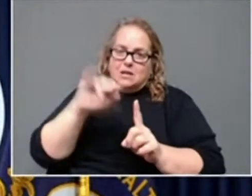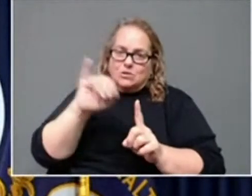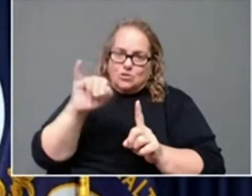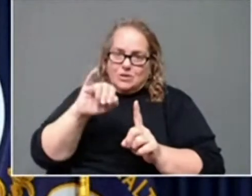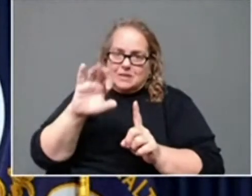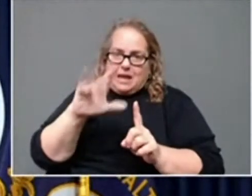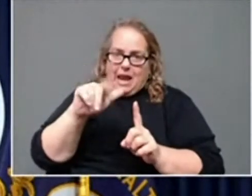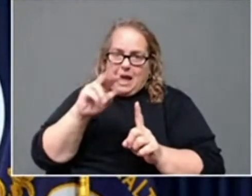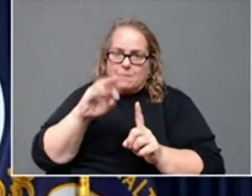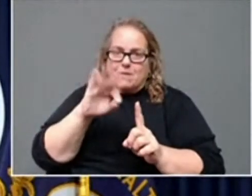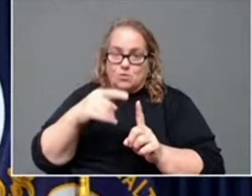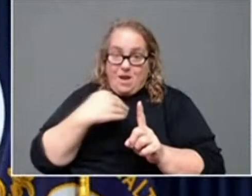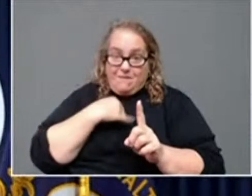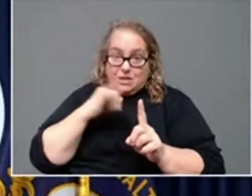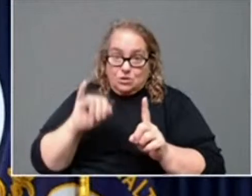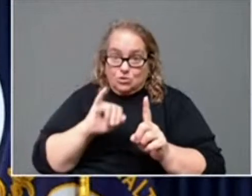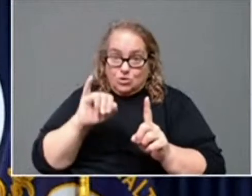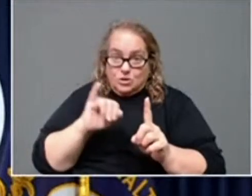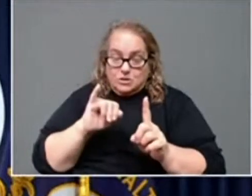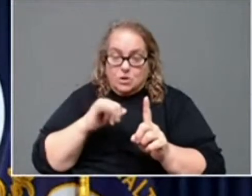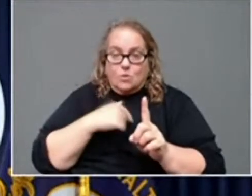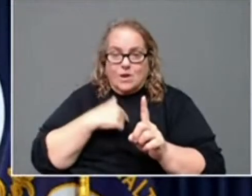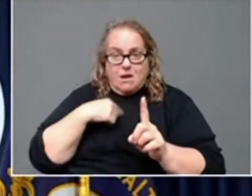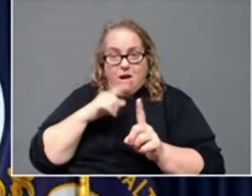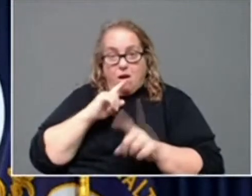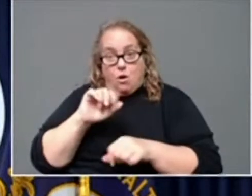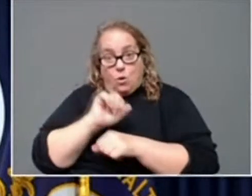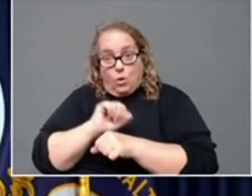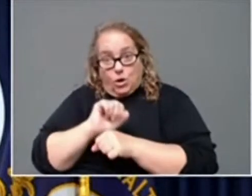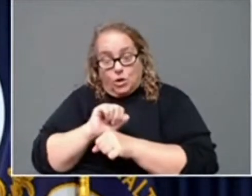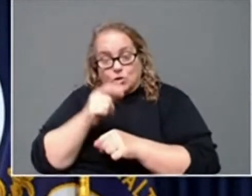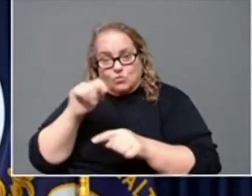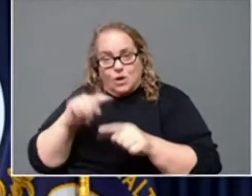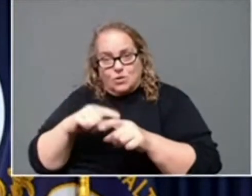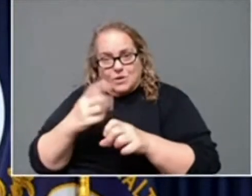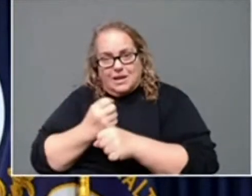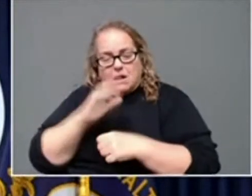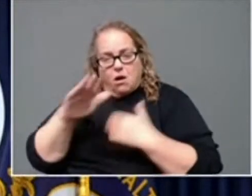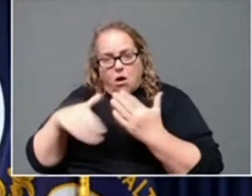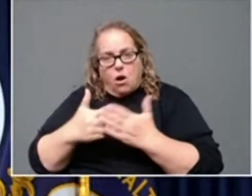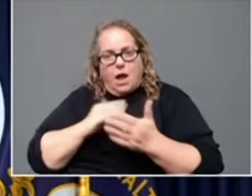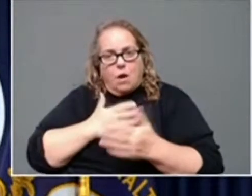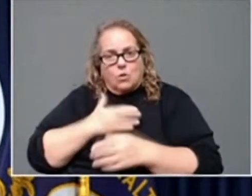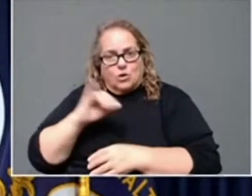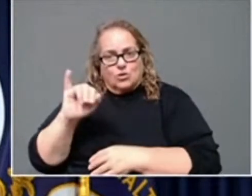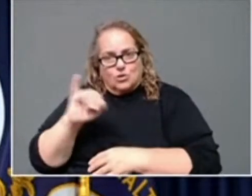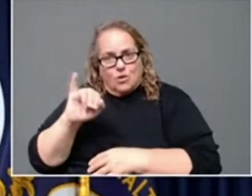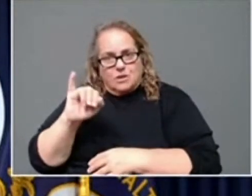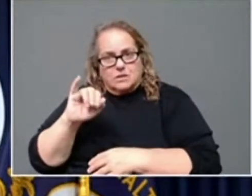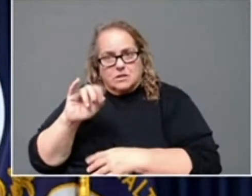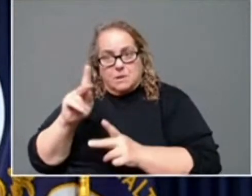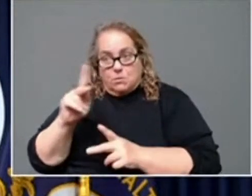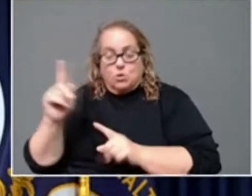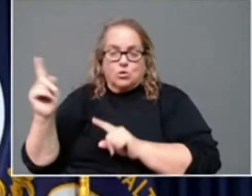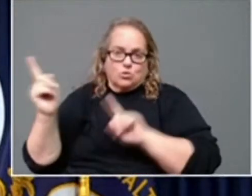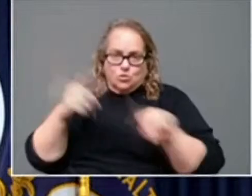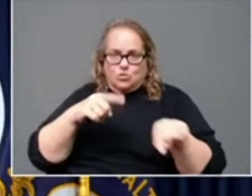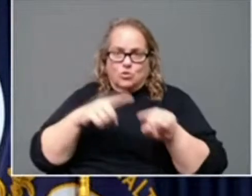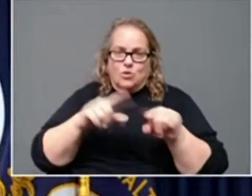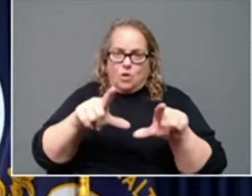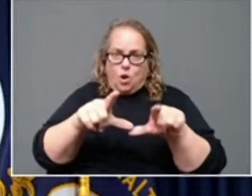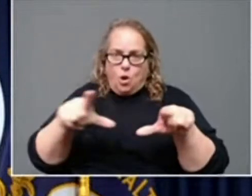are working on trying to get all our insurers to these locations on a